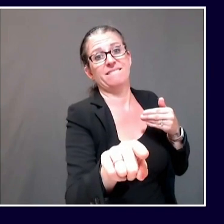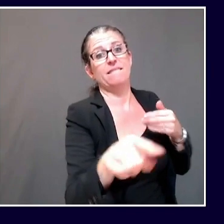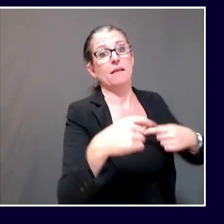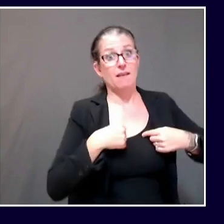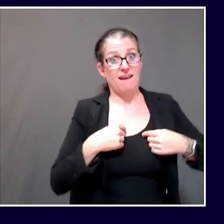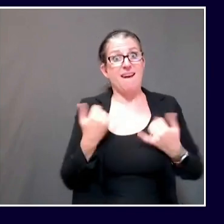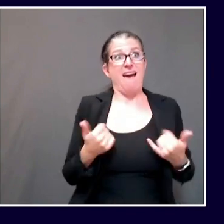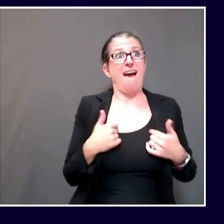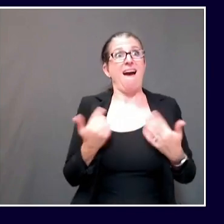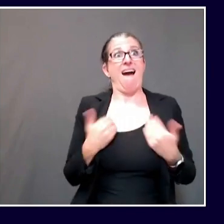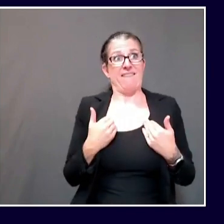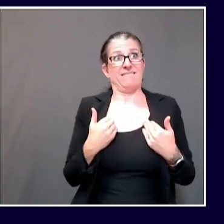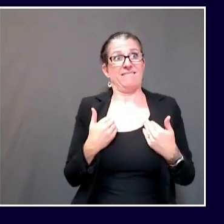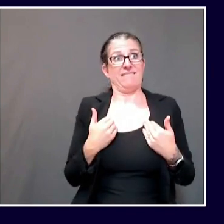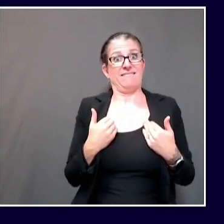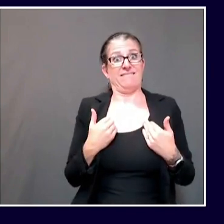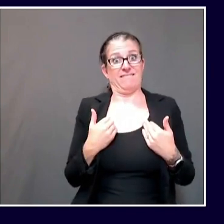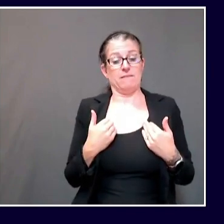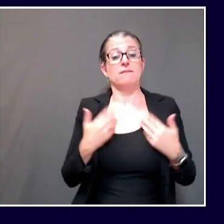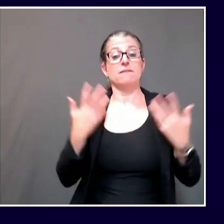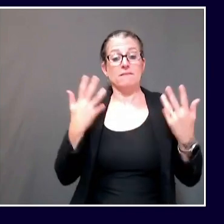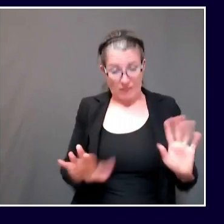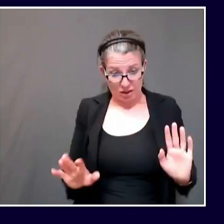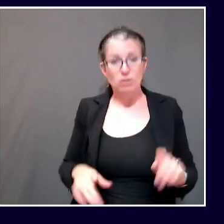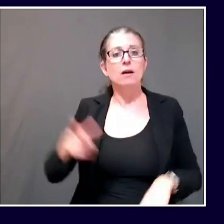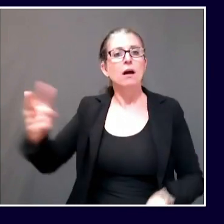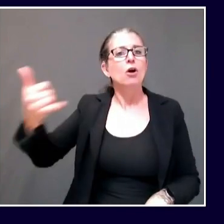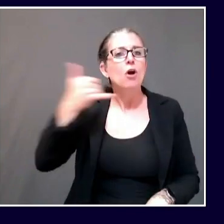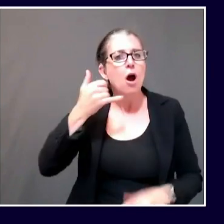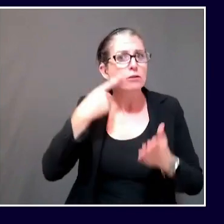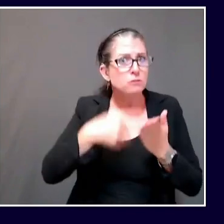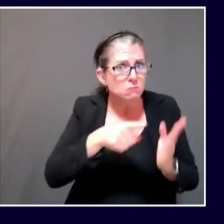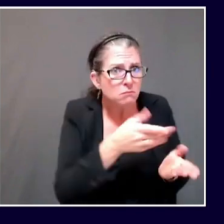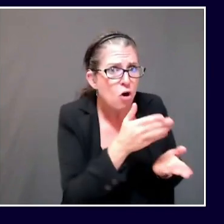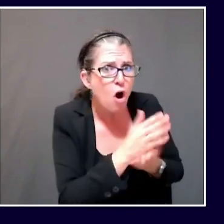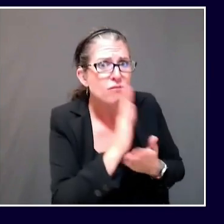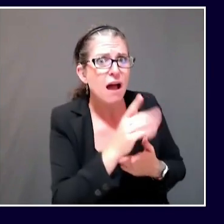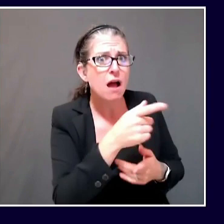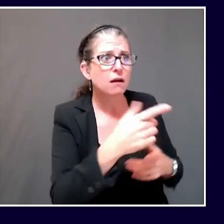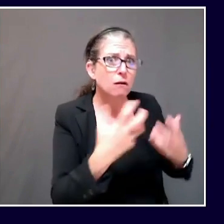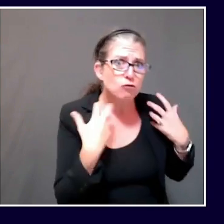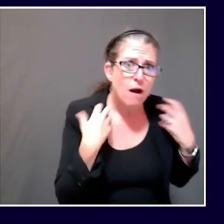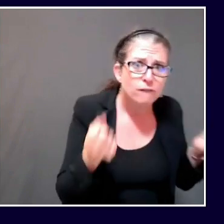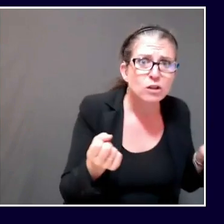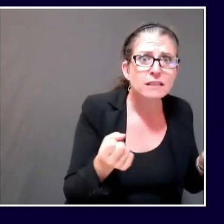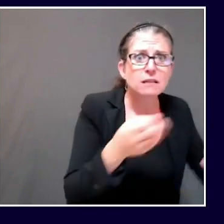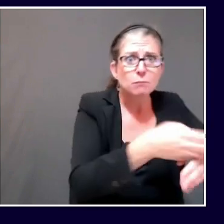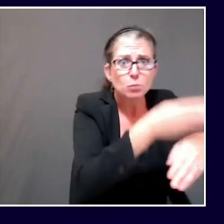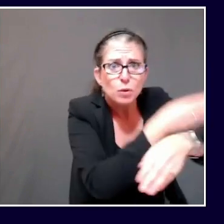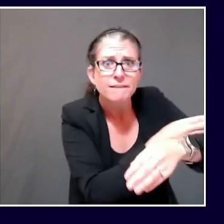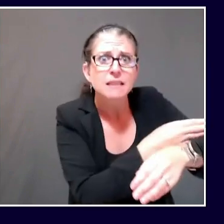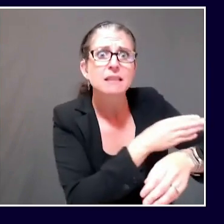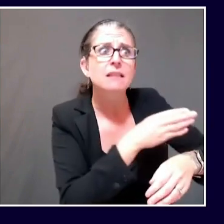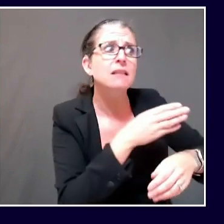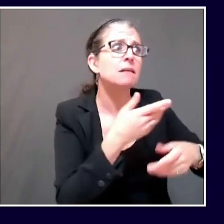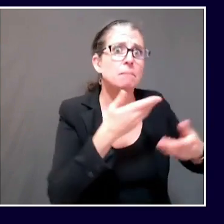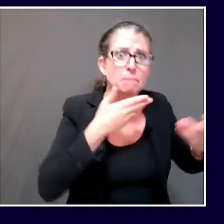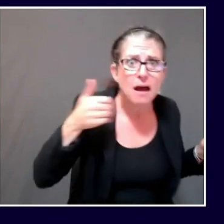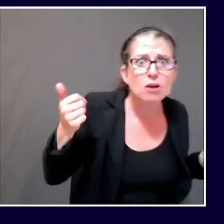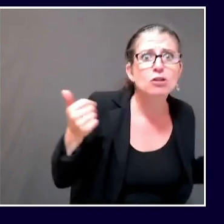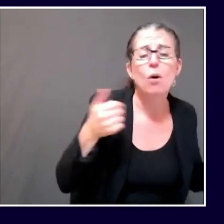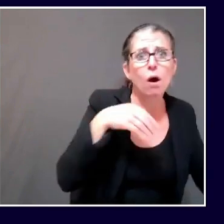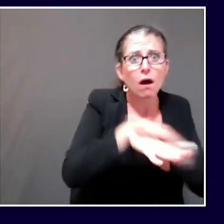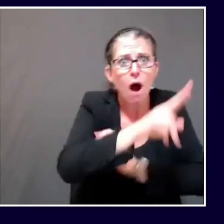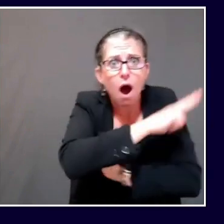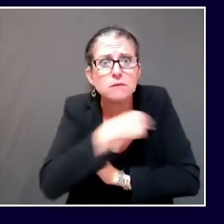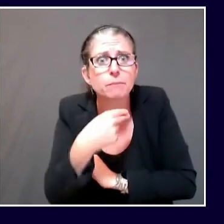Maine CDC. Their goal is to identify close contacts so as to limit the spread, but also